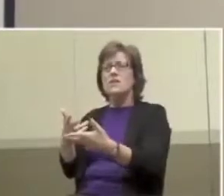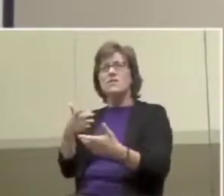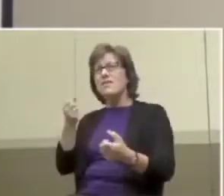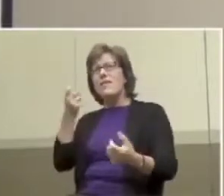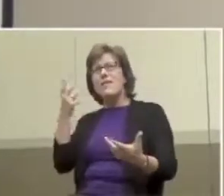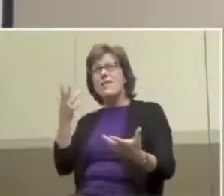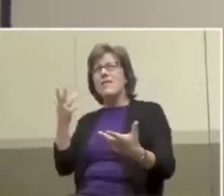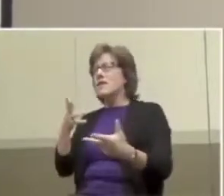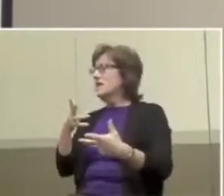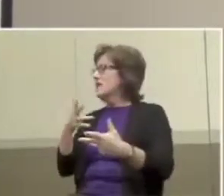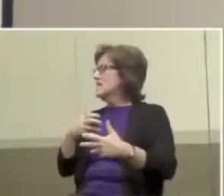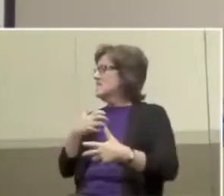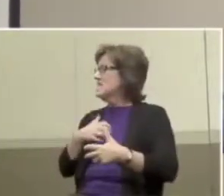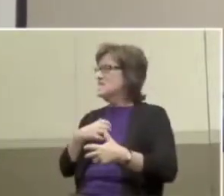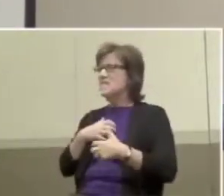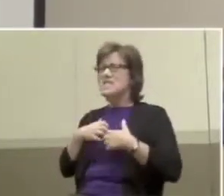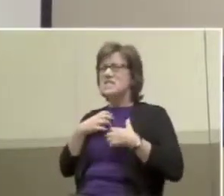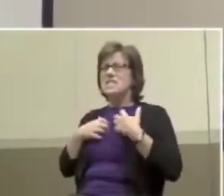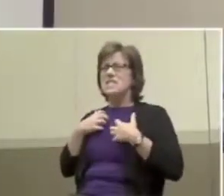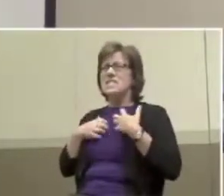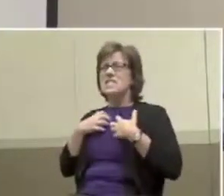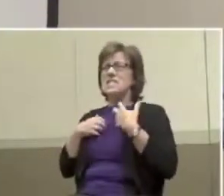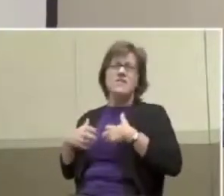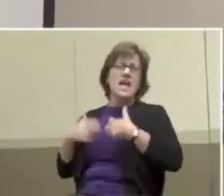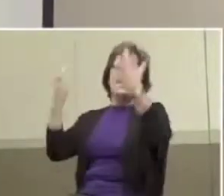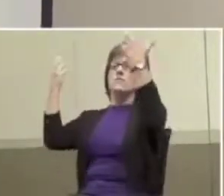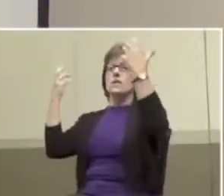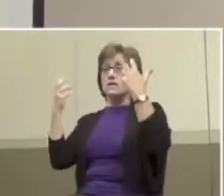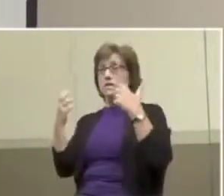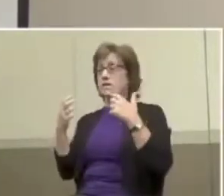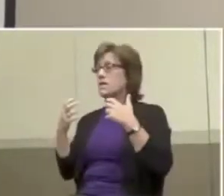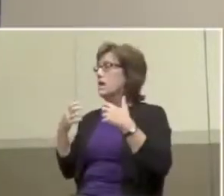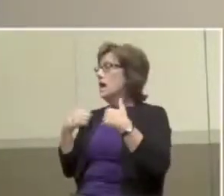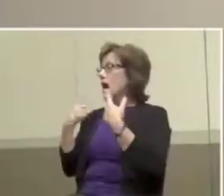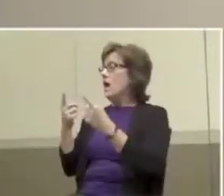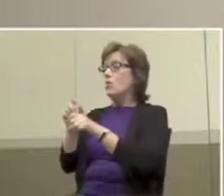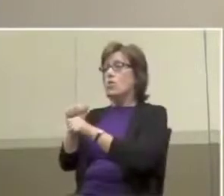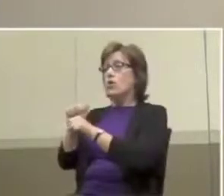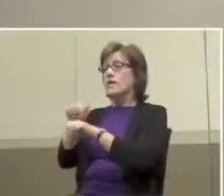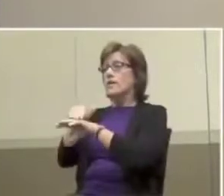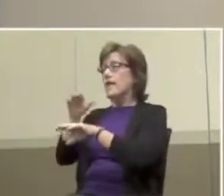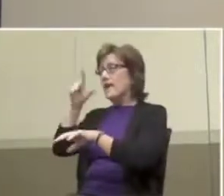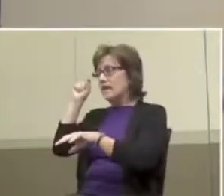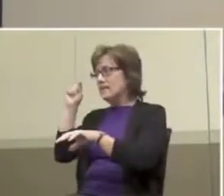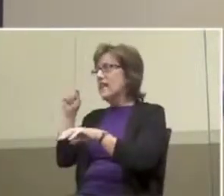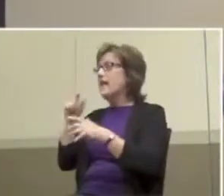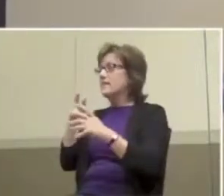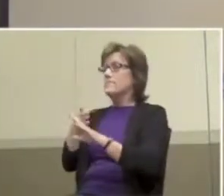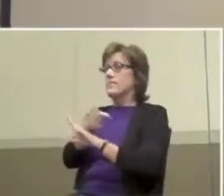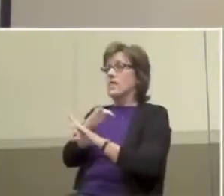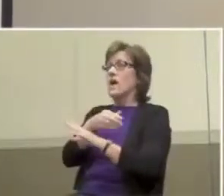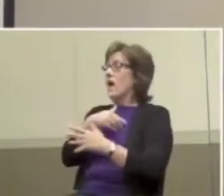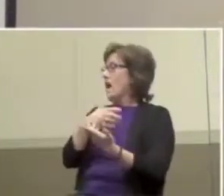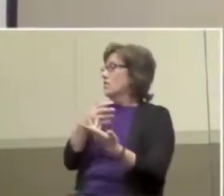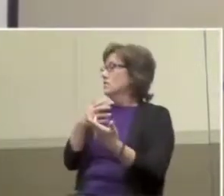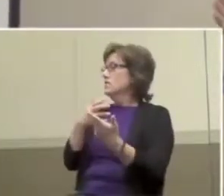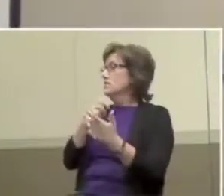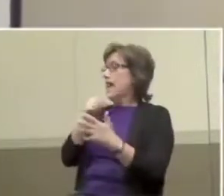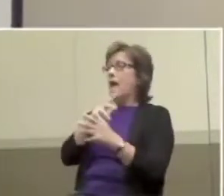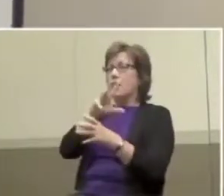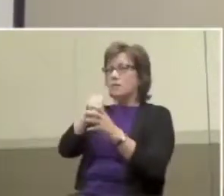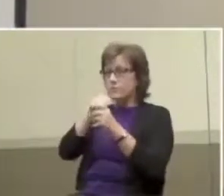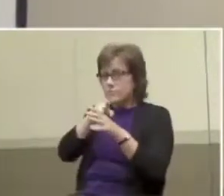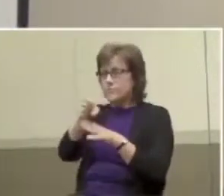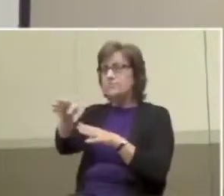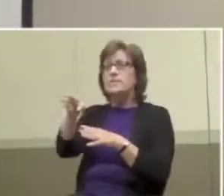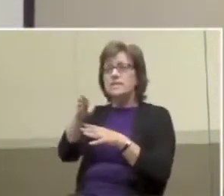I started working at Gallaudet, I had been out of deafness for about 5 years. And so I lost a lot of my receptive skill. So when